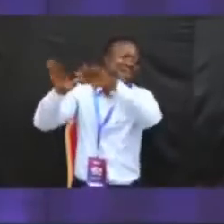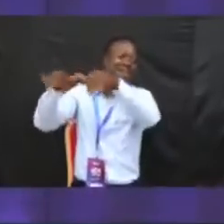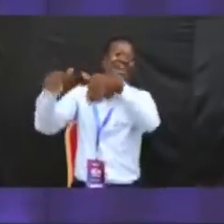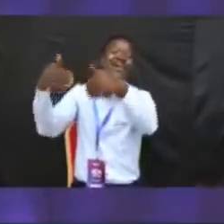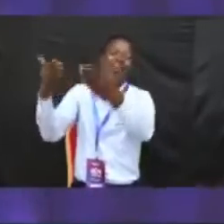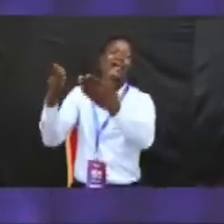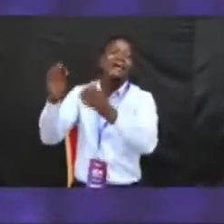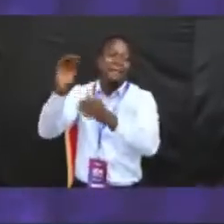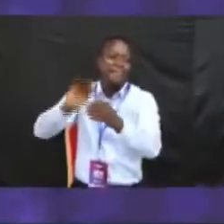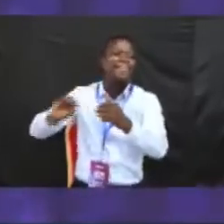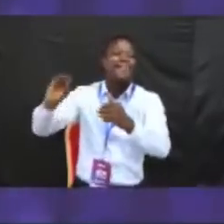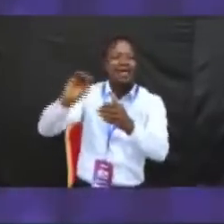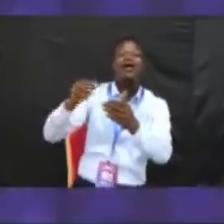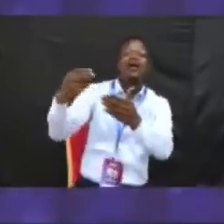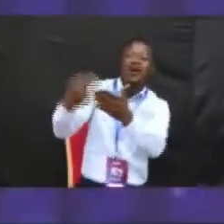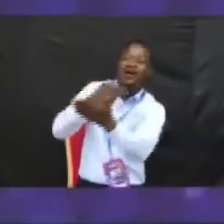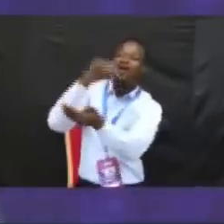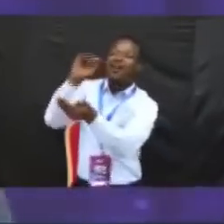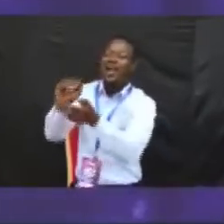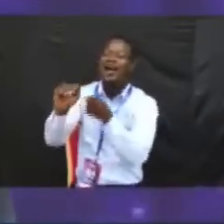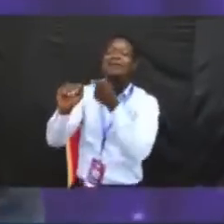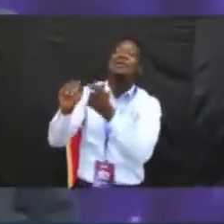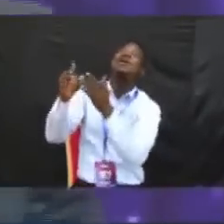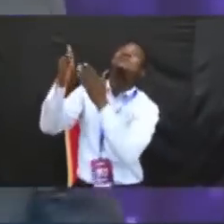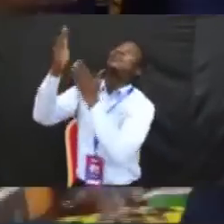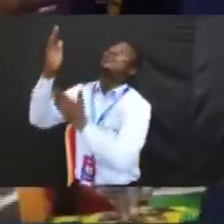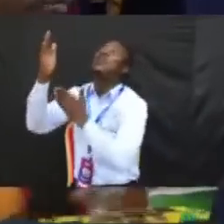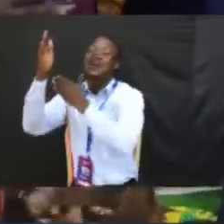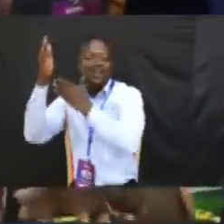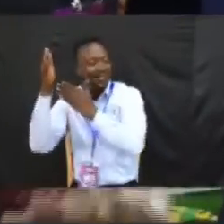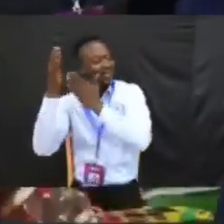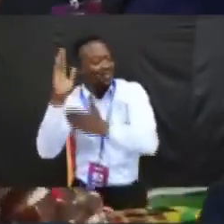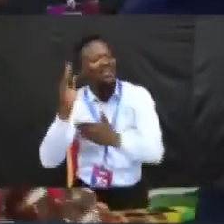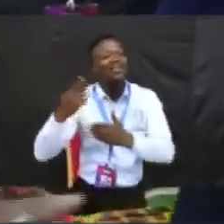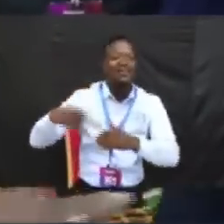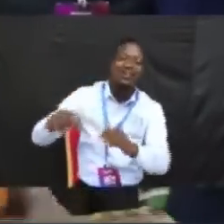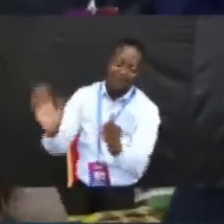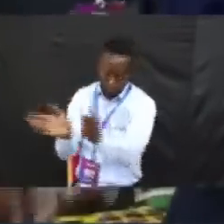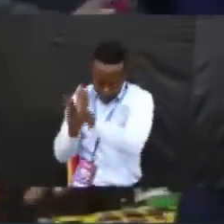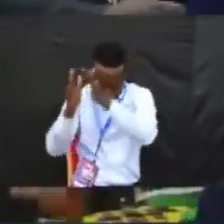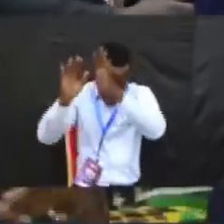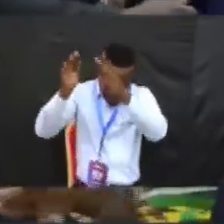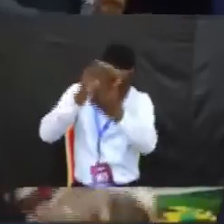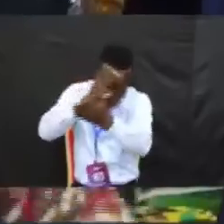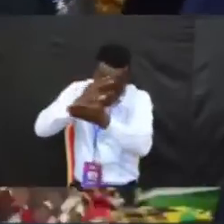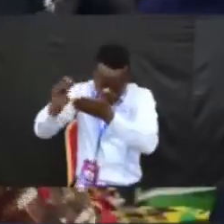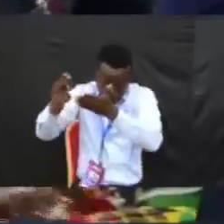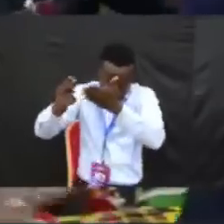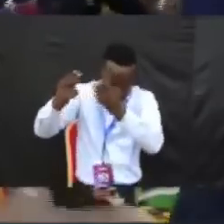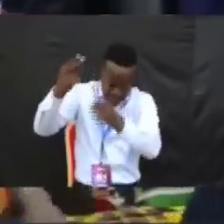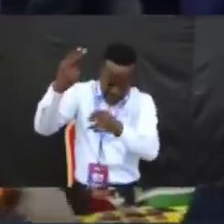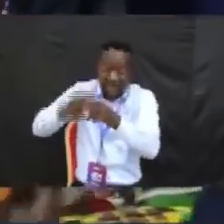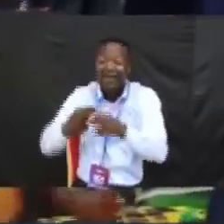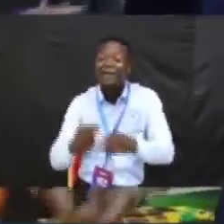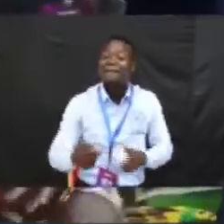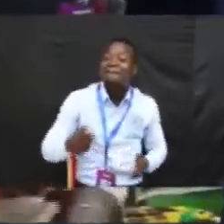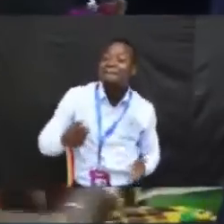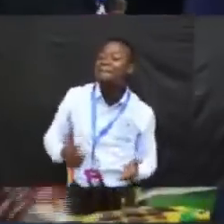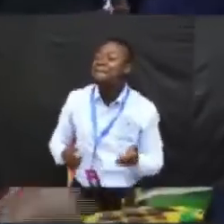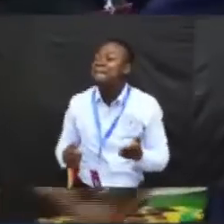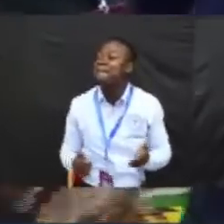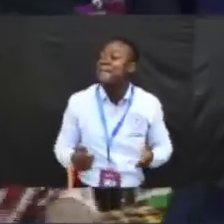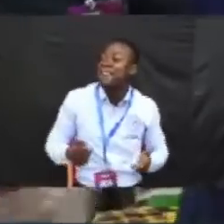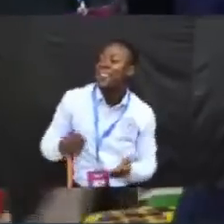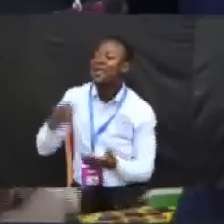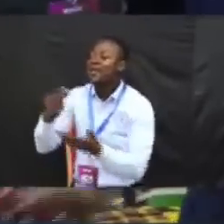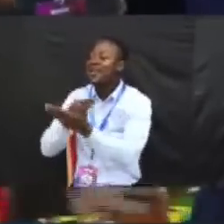praised. The lamb of God. The lamb of God. He will praise your holy name. The lamb